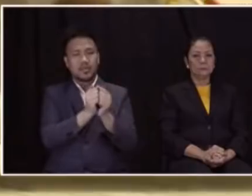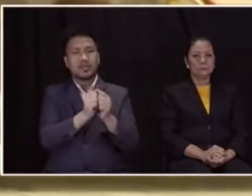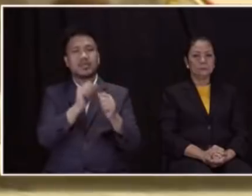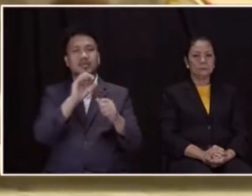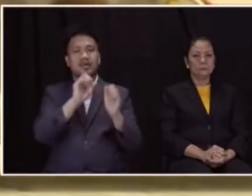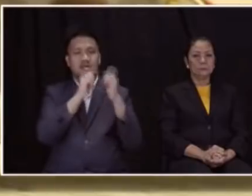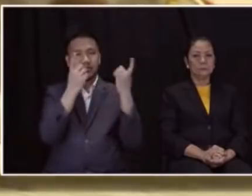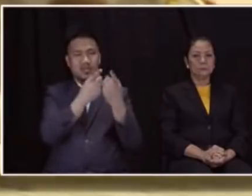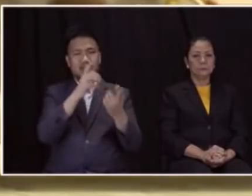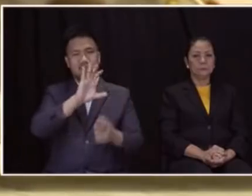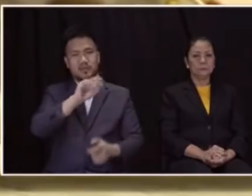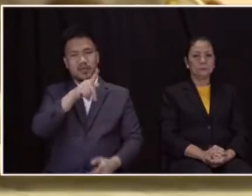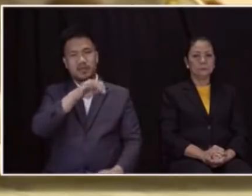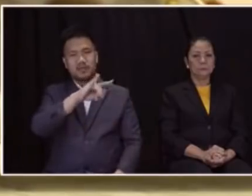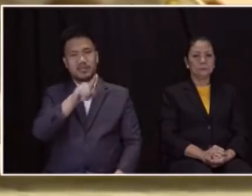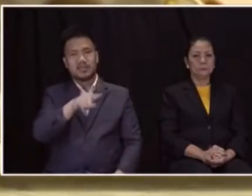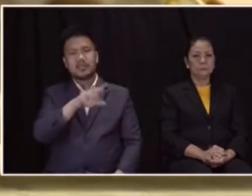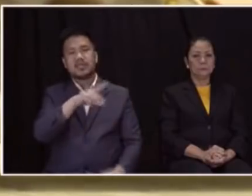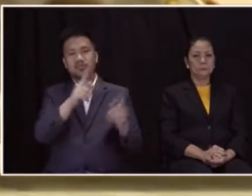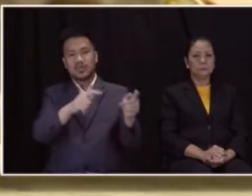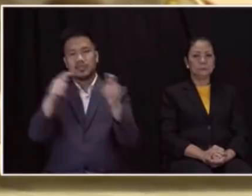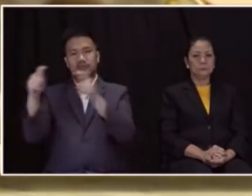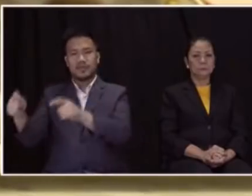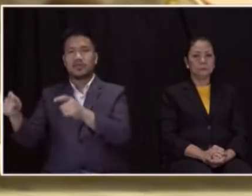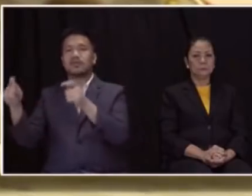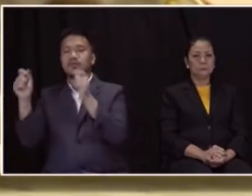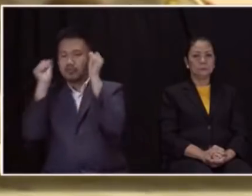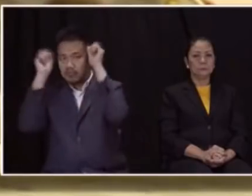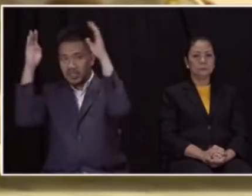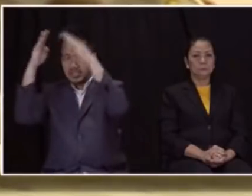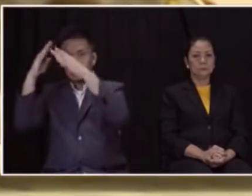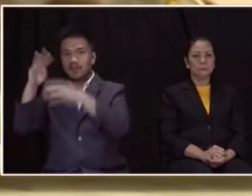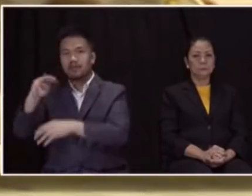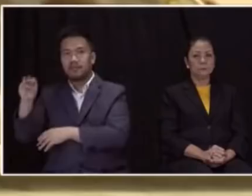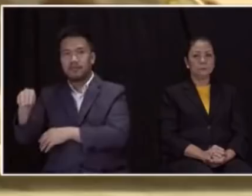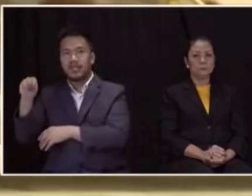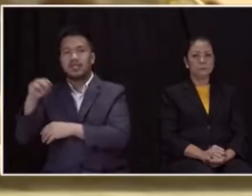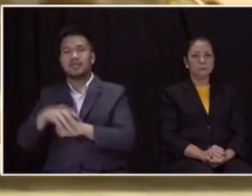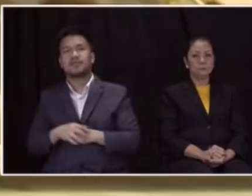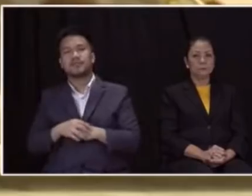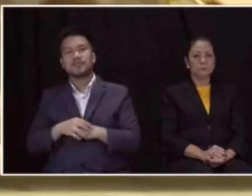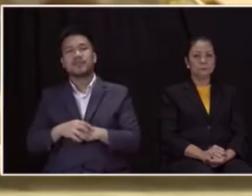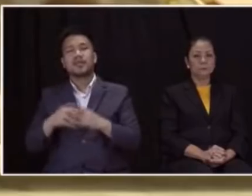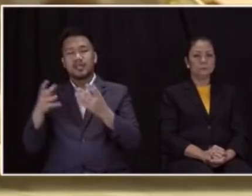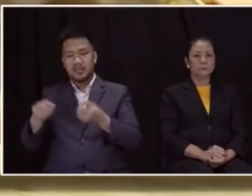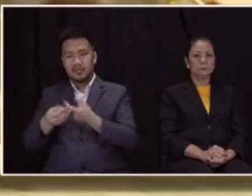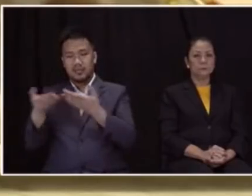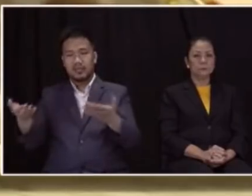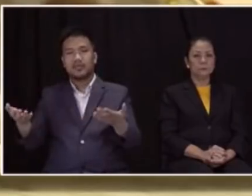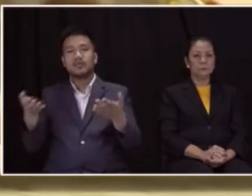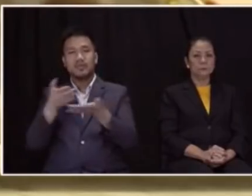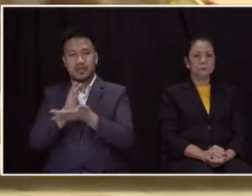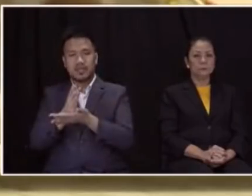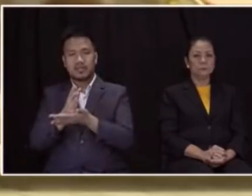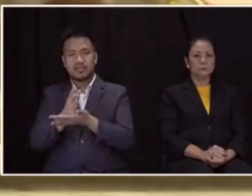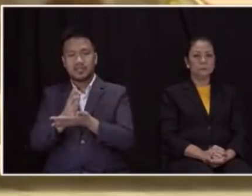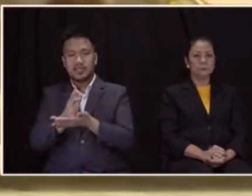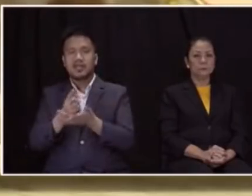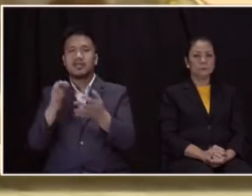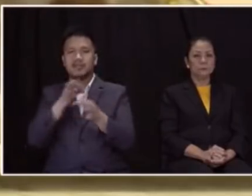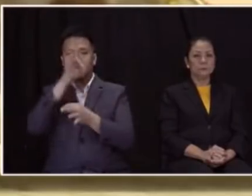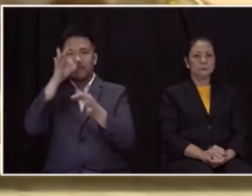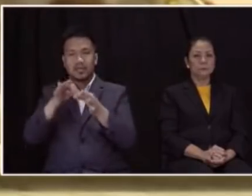Church and appoint you Metropolitan Archbishop of Manila, granting you the rights that are due